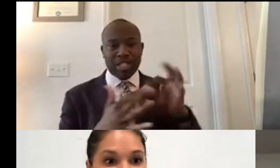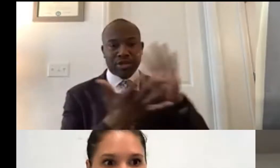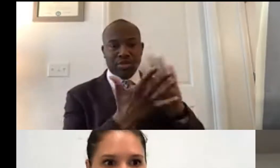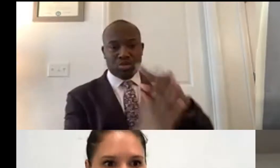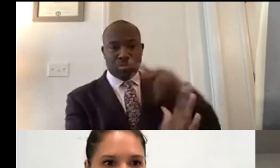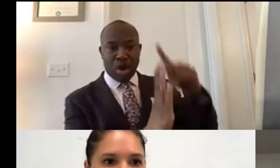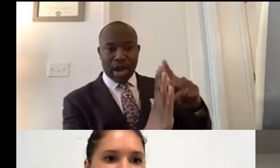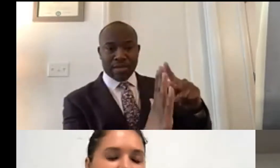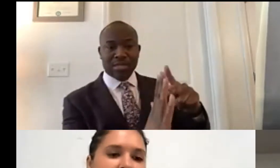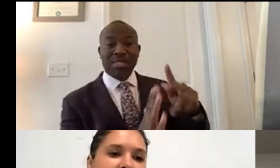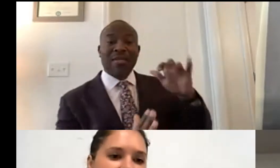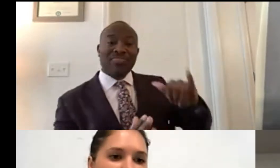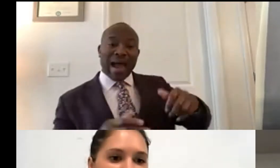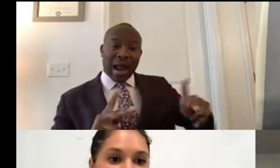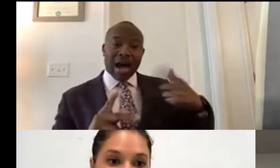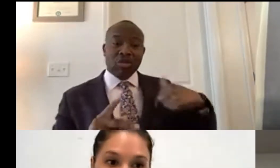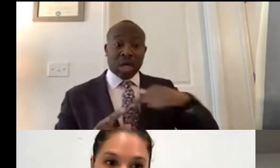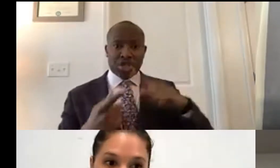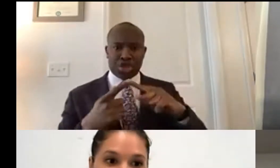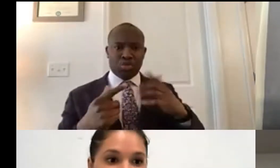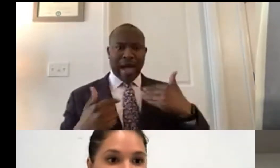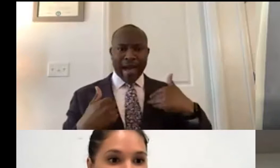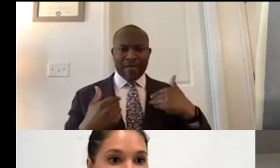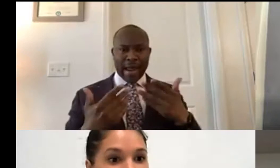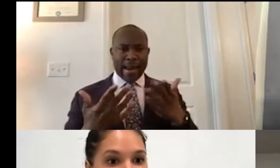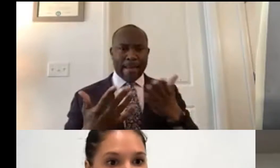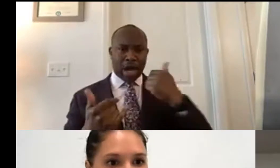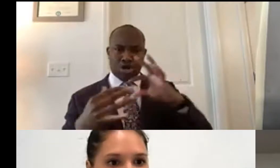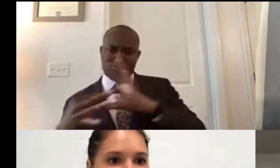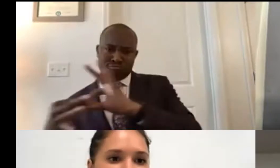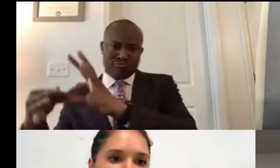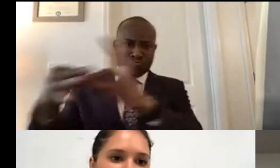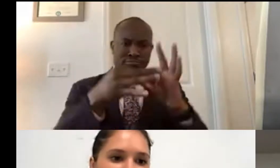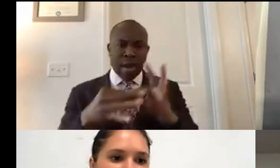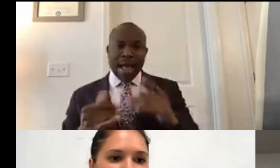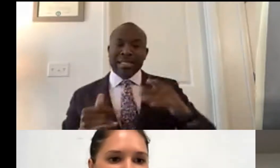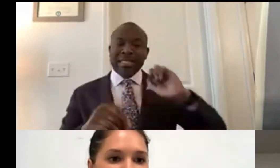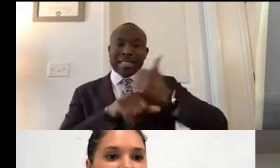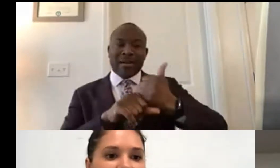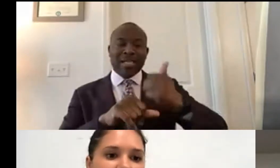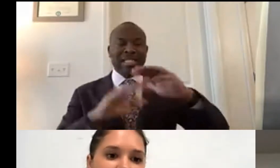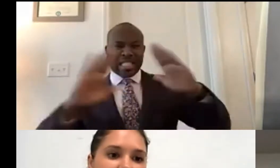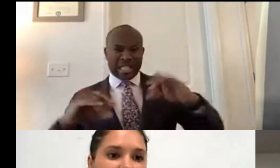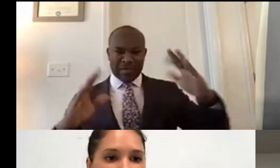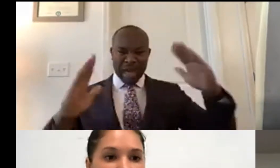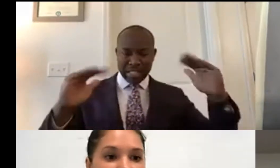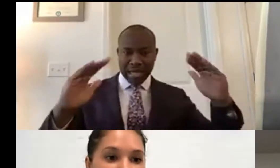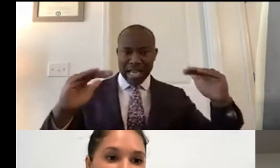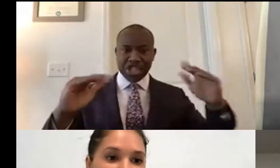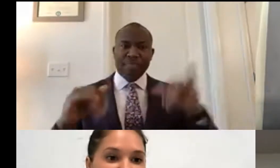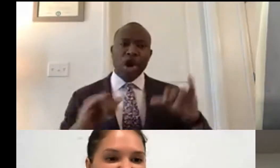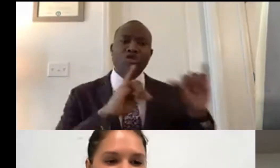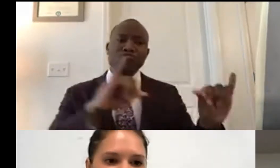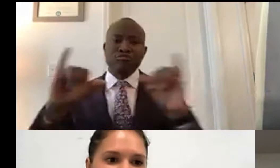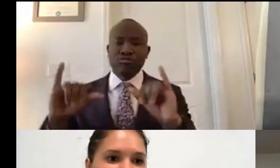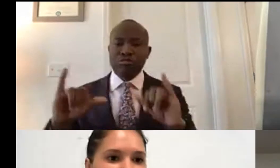Deaf now. And we would like to also do the same thing with the special school programs. And so we will have a better relationship